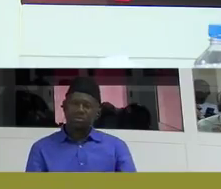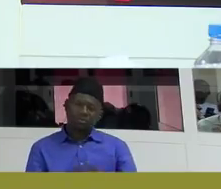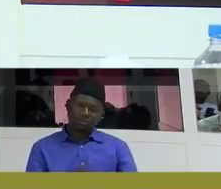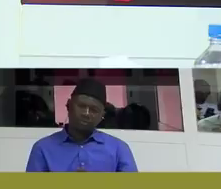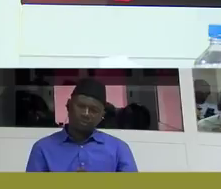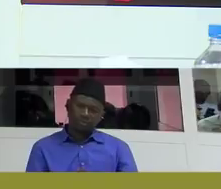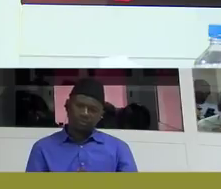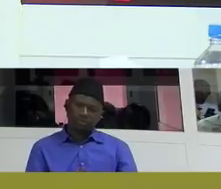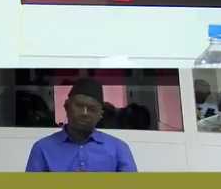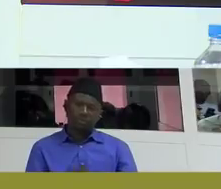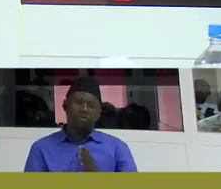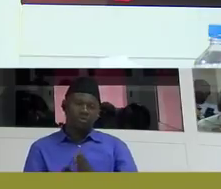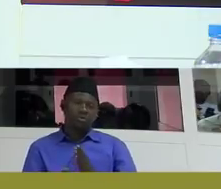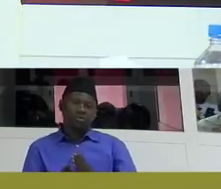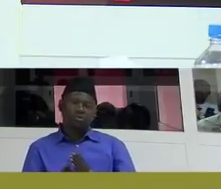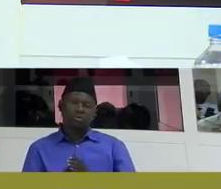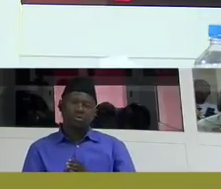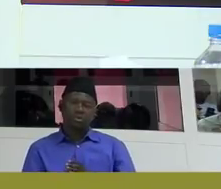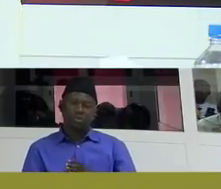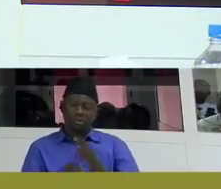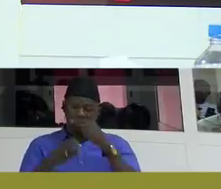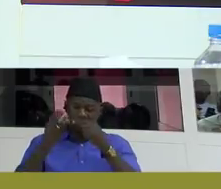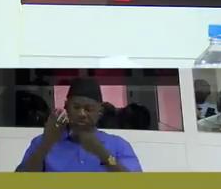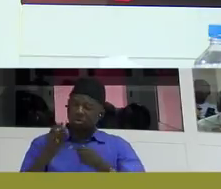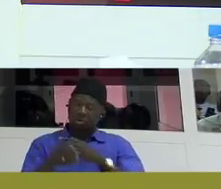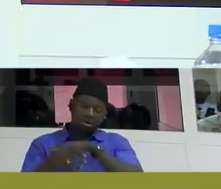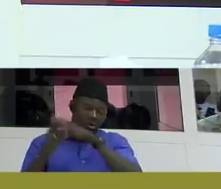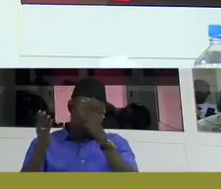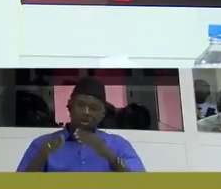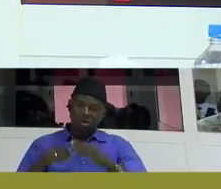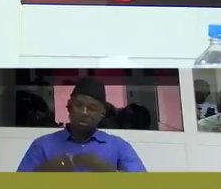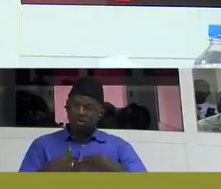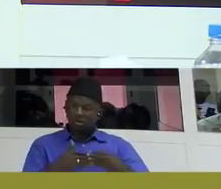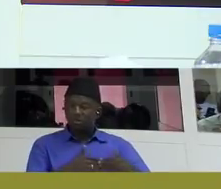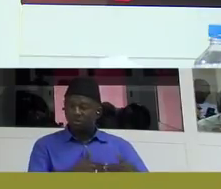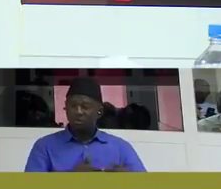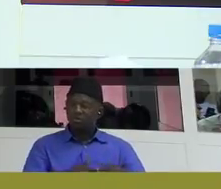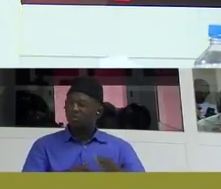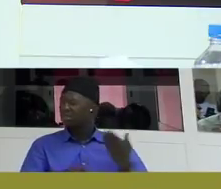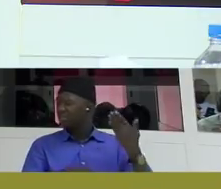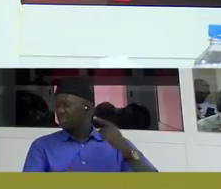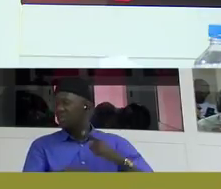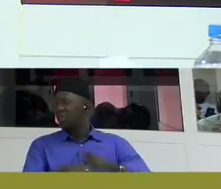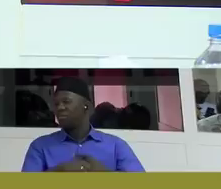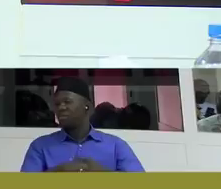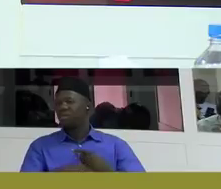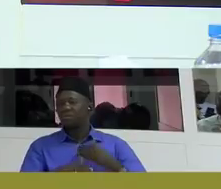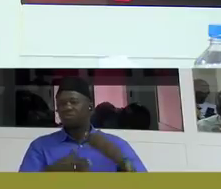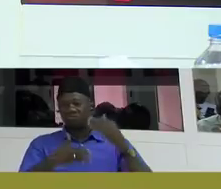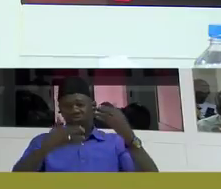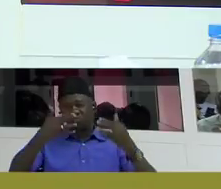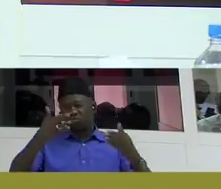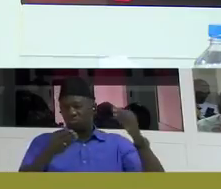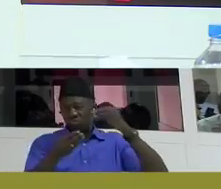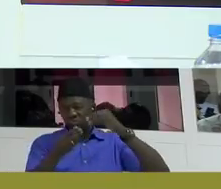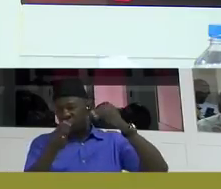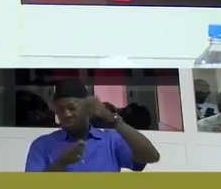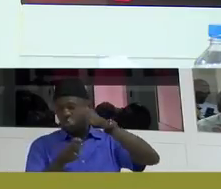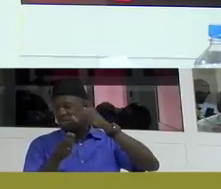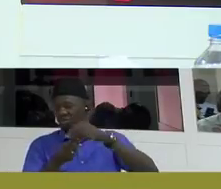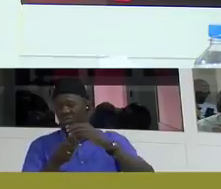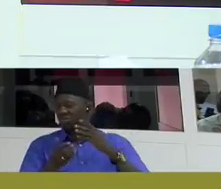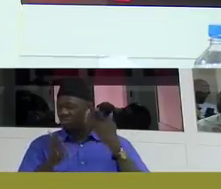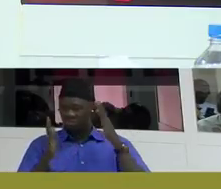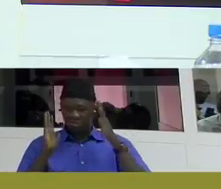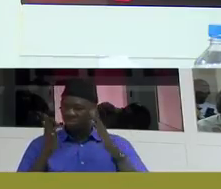events, one at a time. It has a cumulative effect. One can say, oh, Zahir,